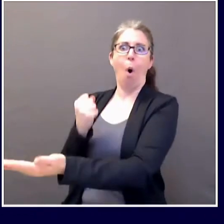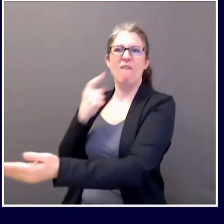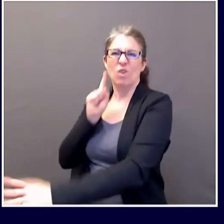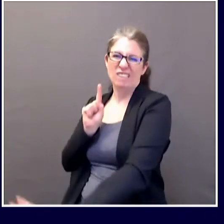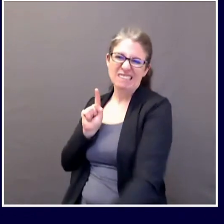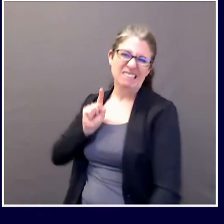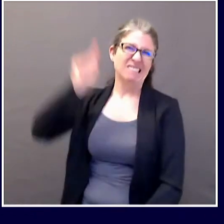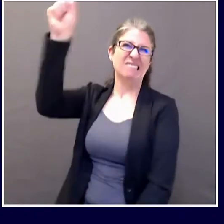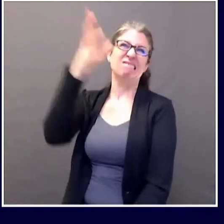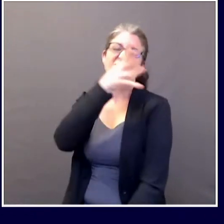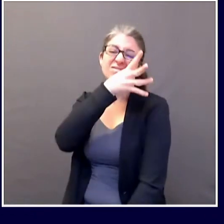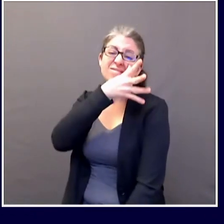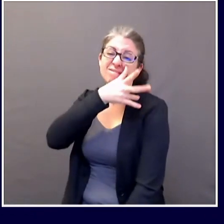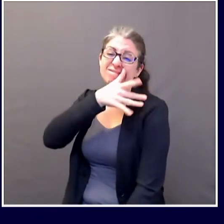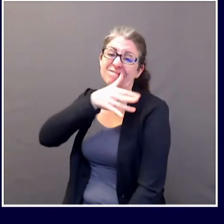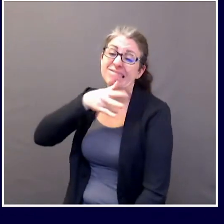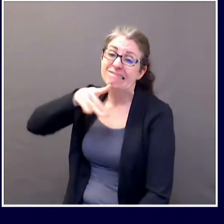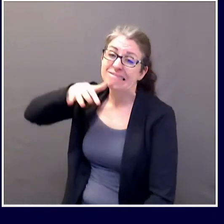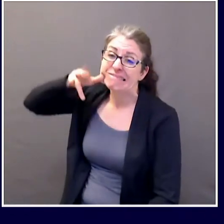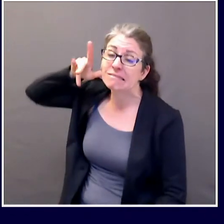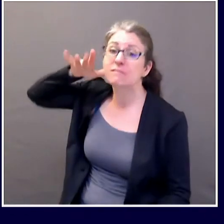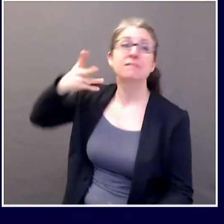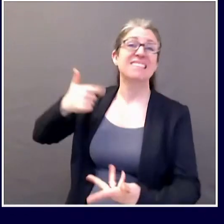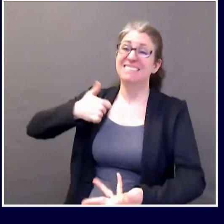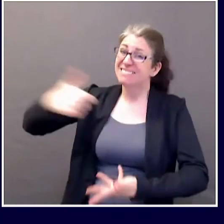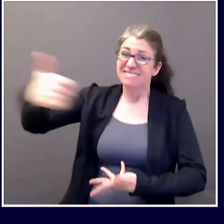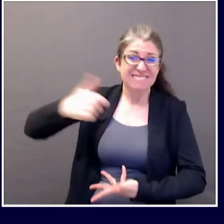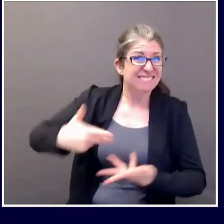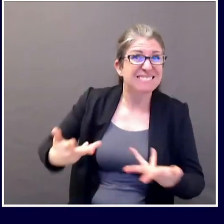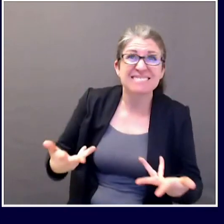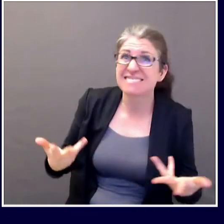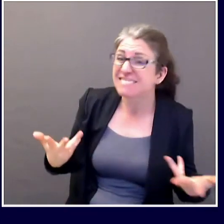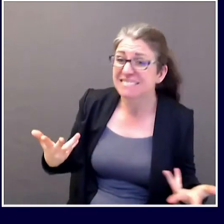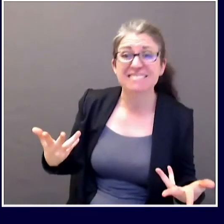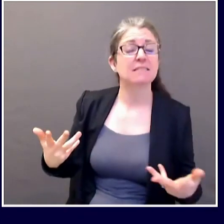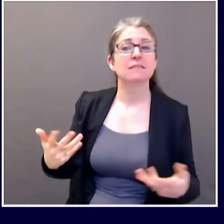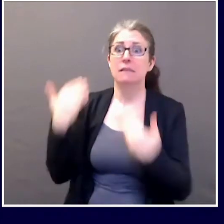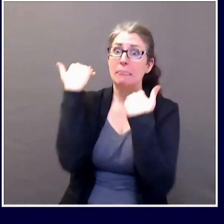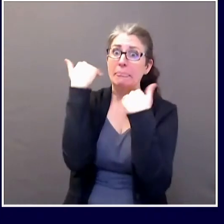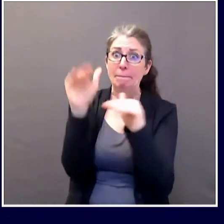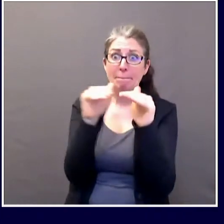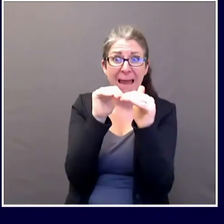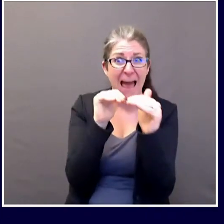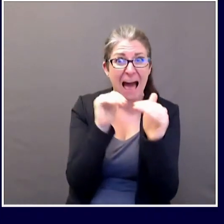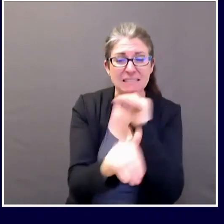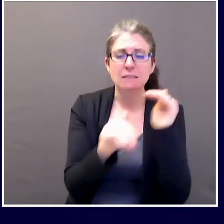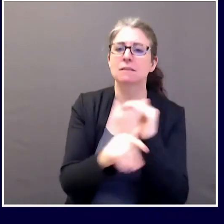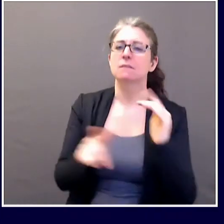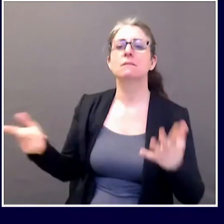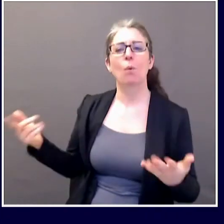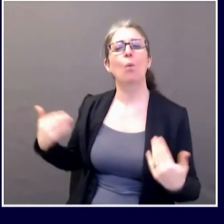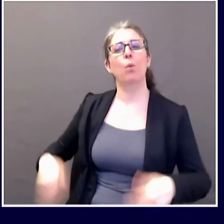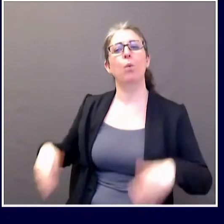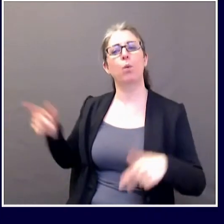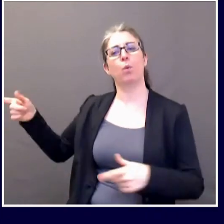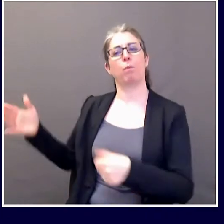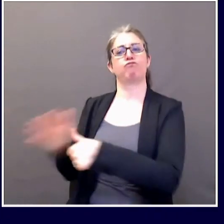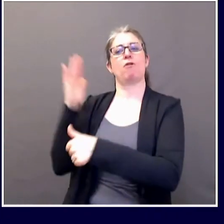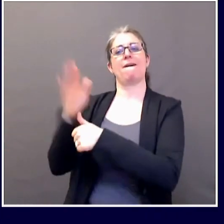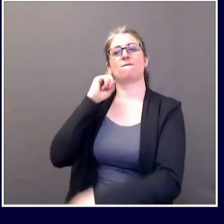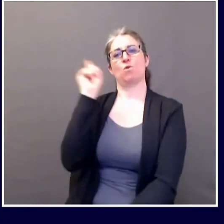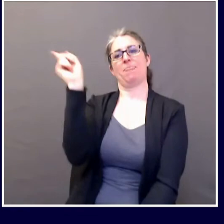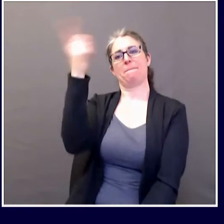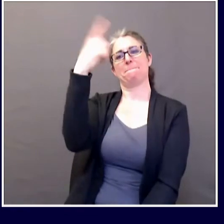it. Folks that might be going out in the field, like public health nurses or independent pharmacists or EMS clinicians, who we